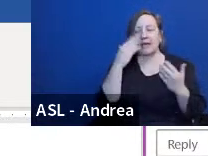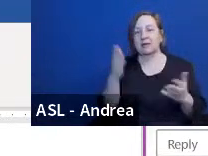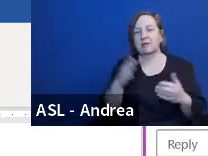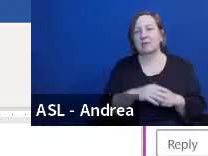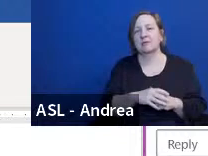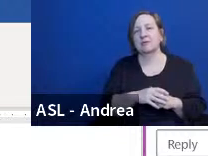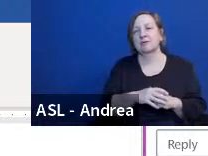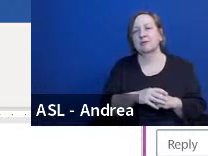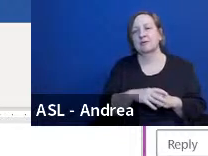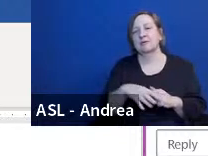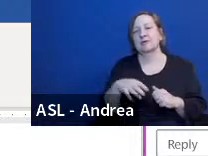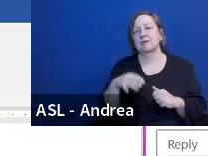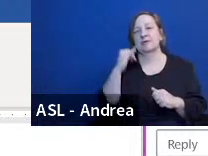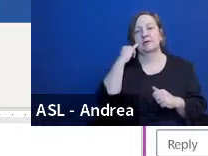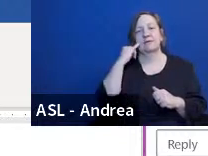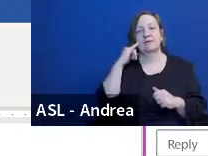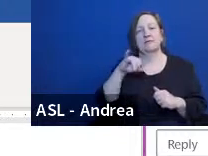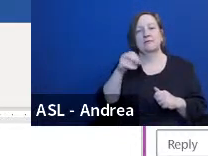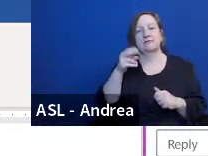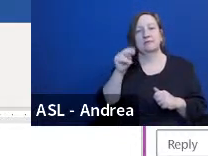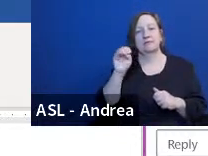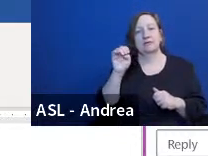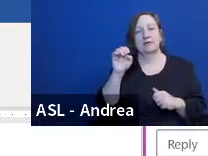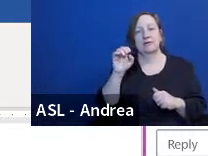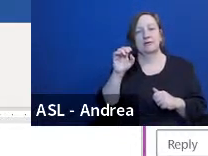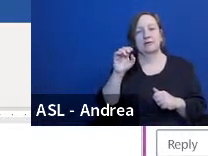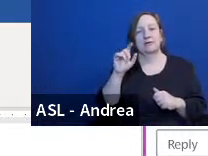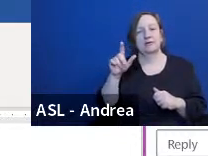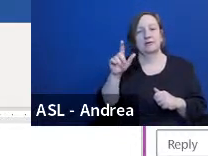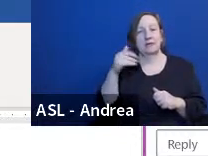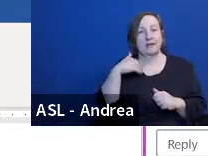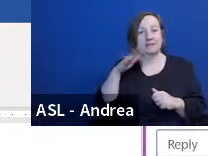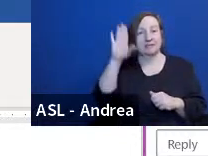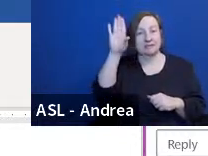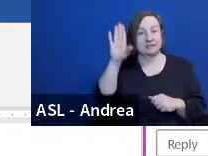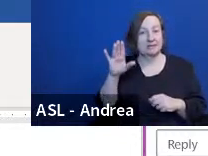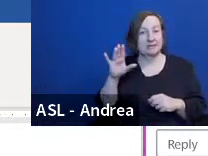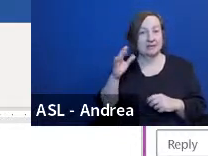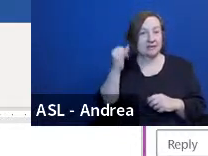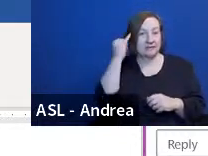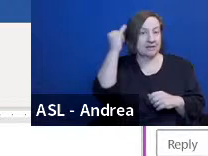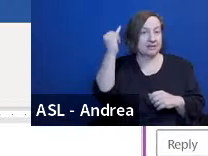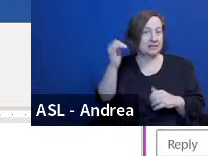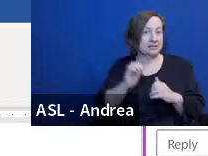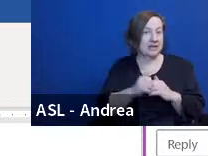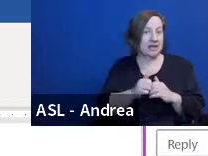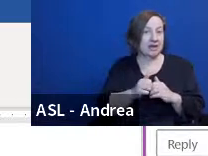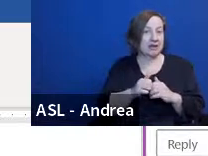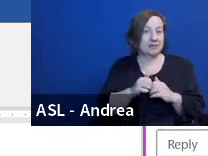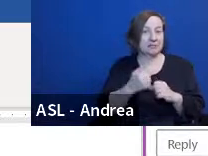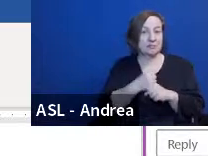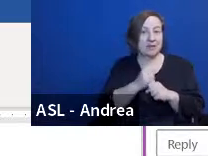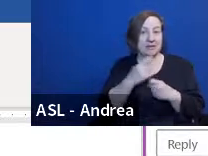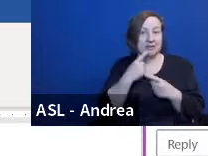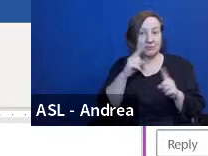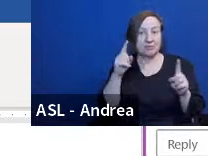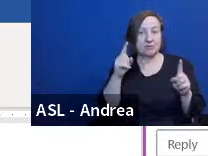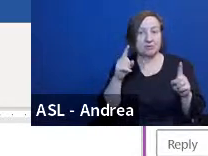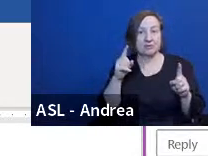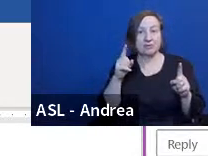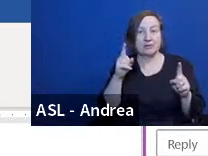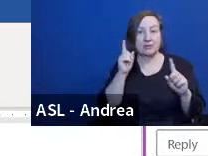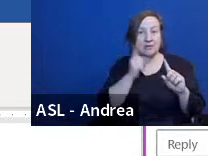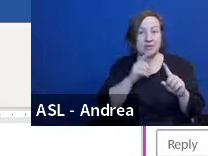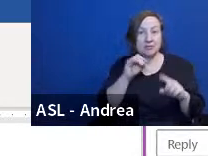if like John has his hand raised, so maybe you have ideas of how to make these kind of work and meaningful and as objective